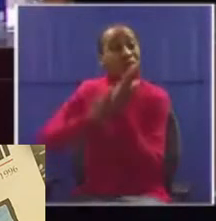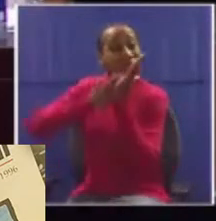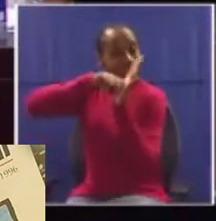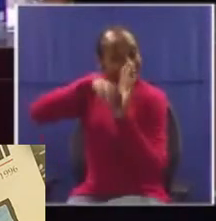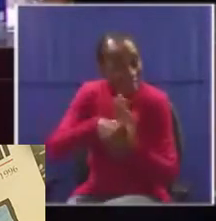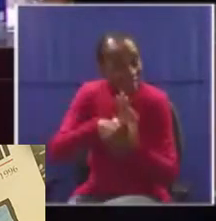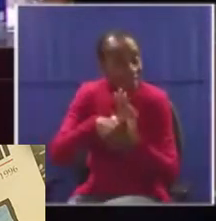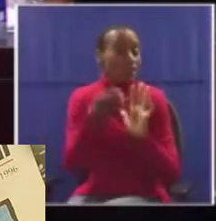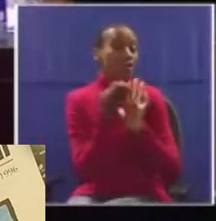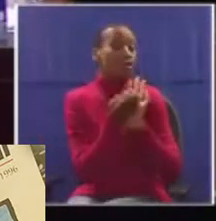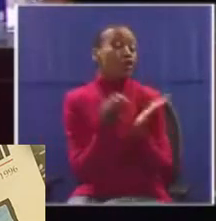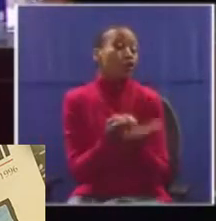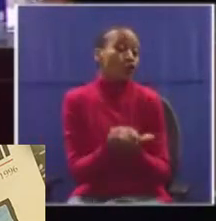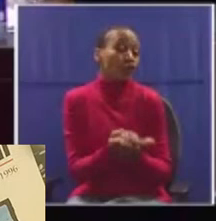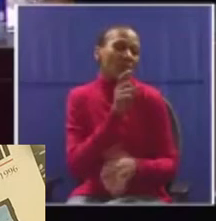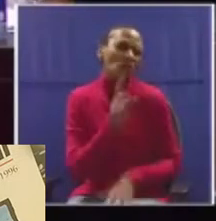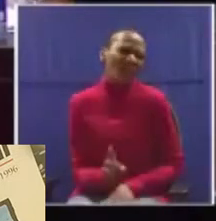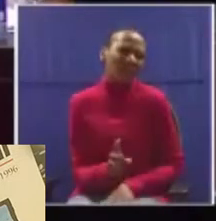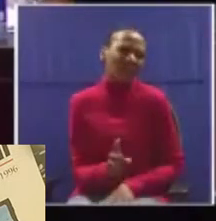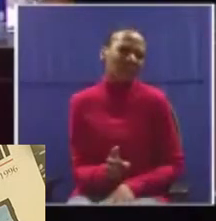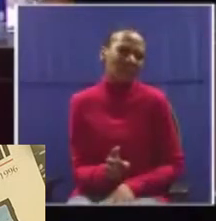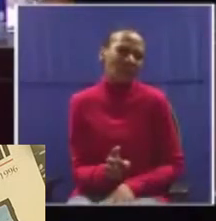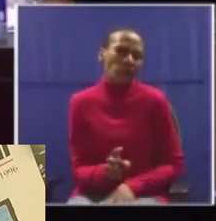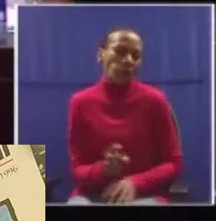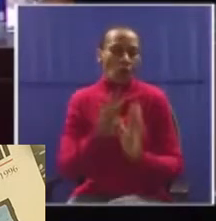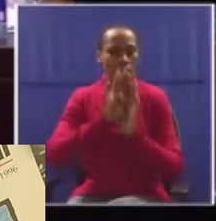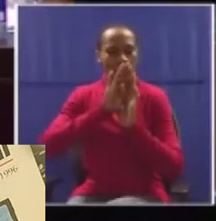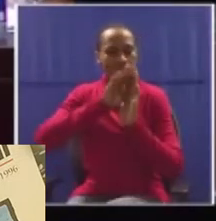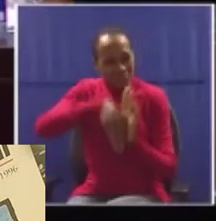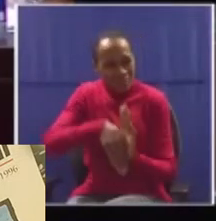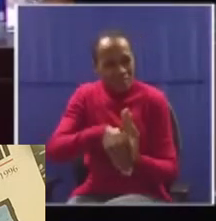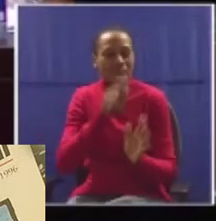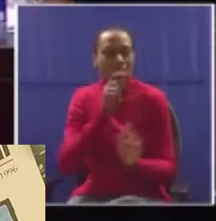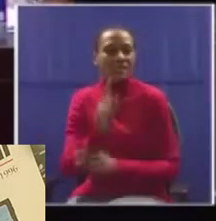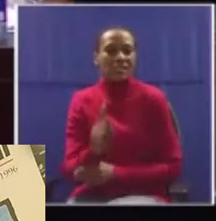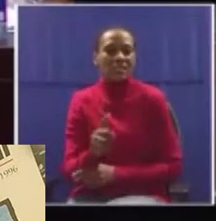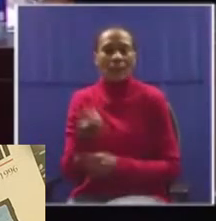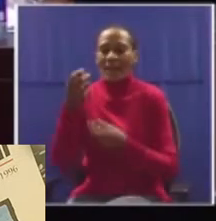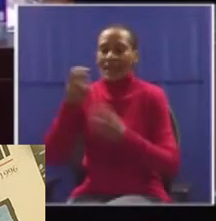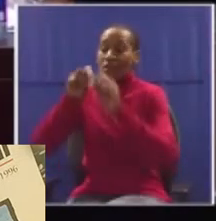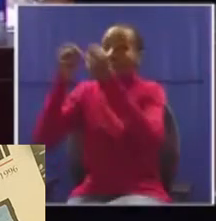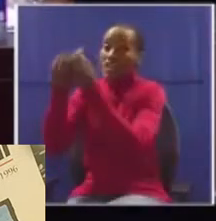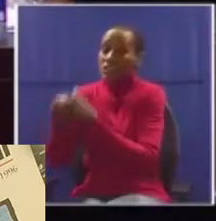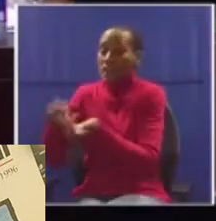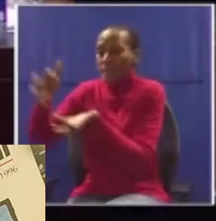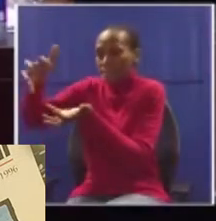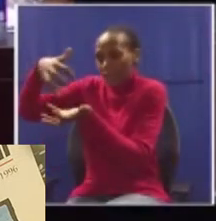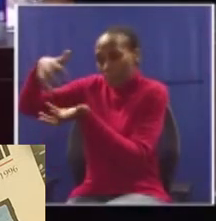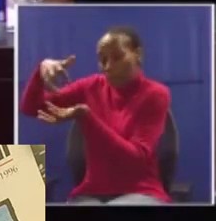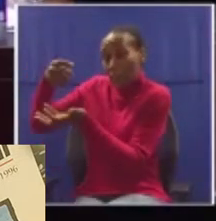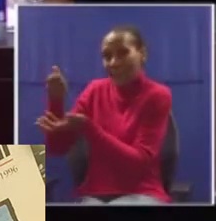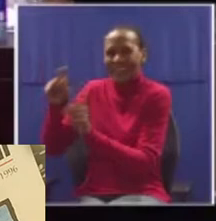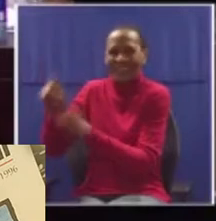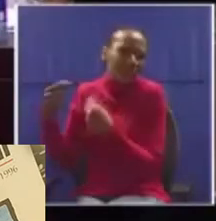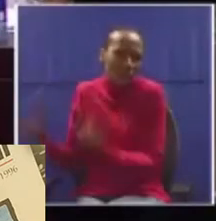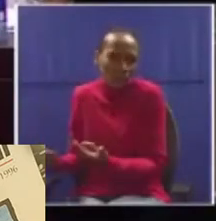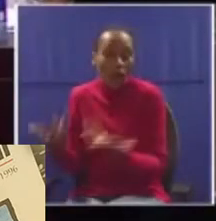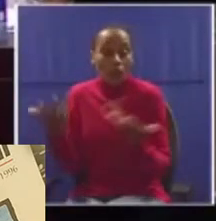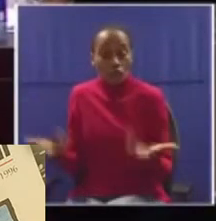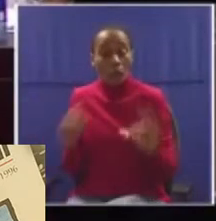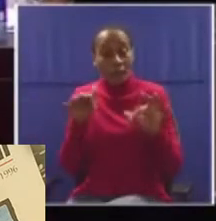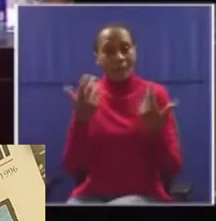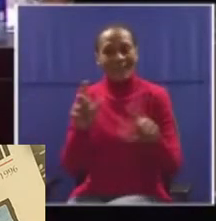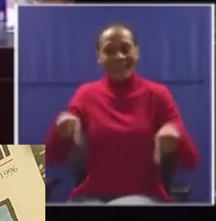capitalization increased supplier cost reduced firm profitability reduced national income and expenditure and reduced access